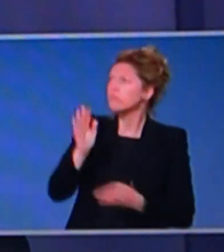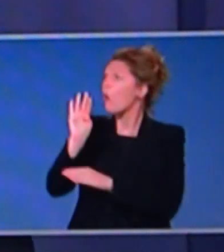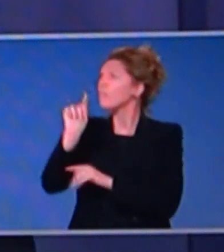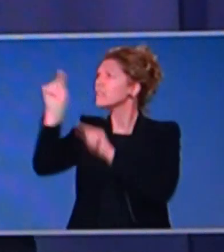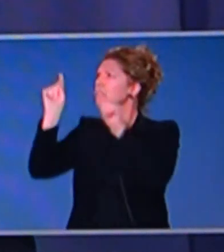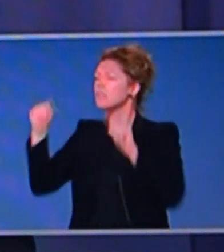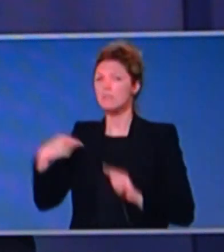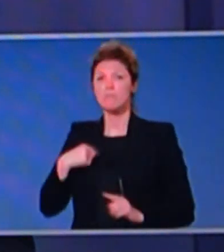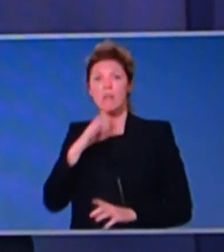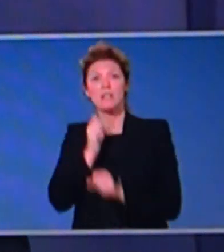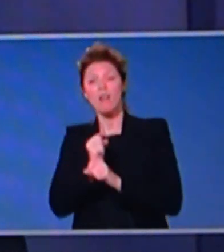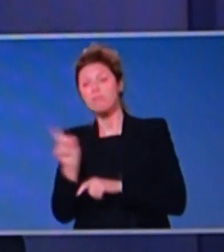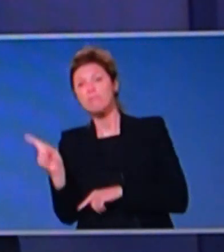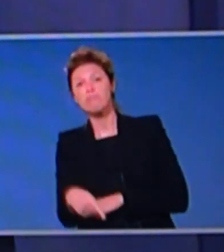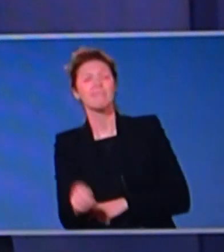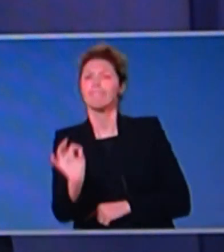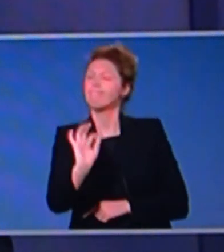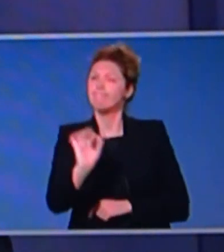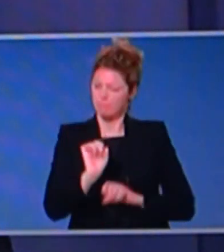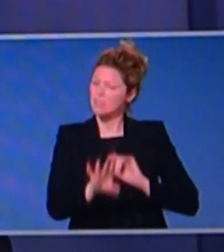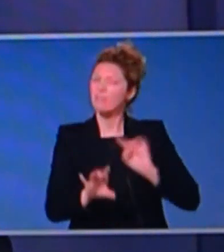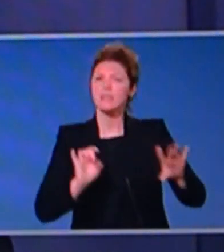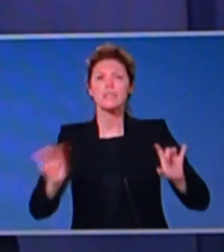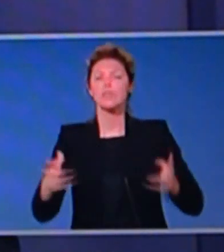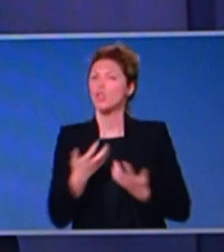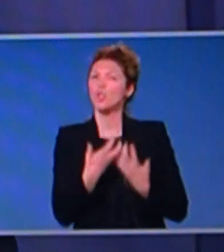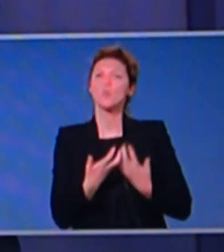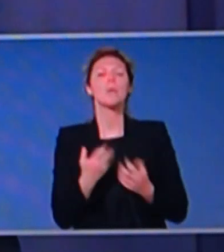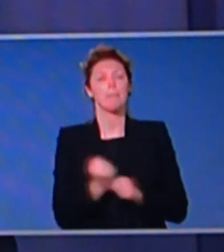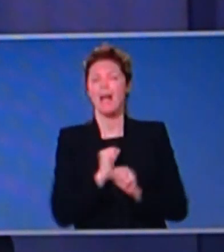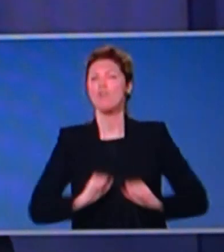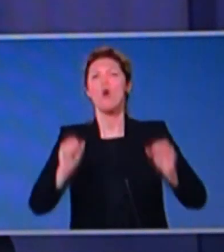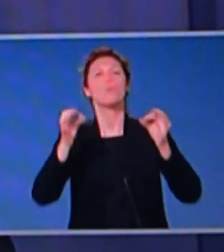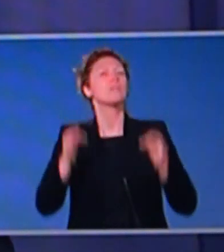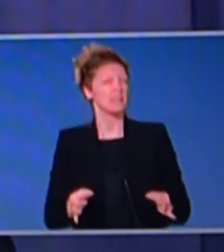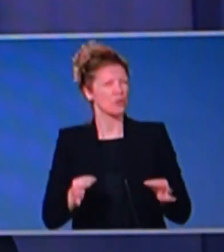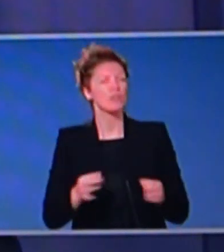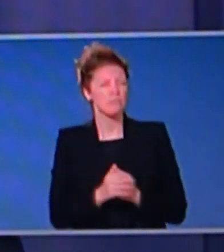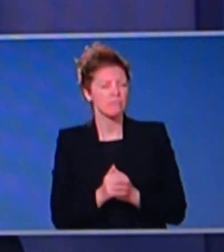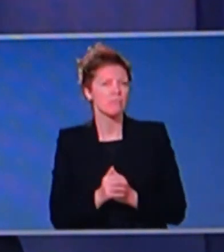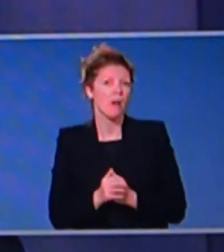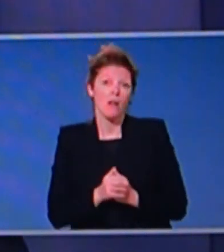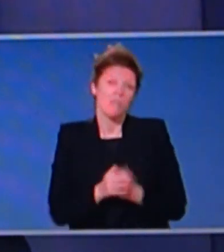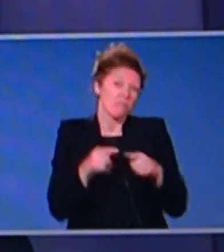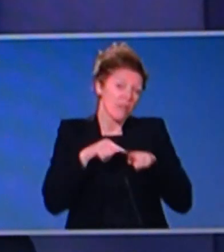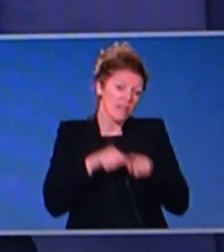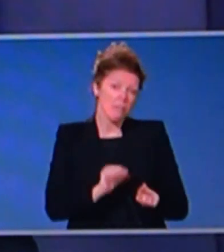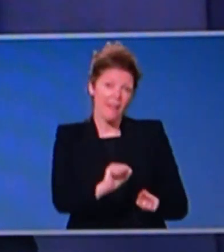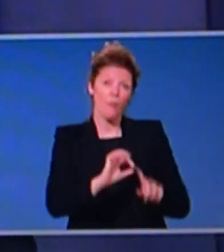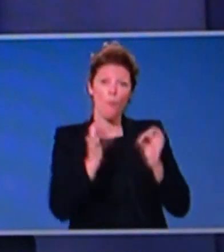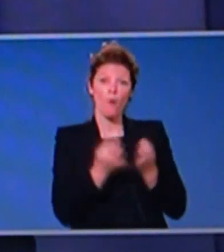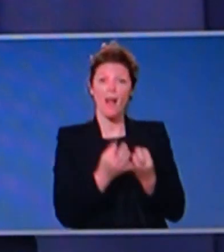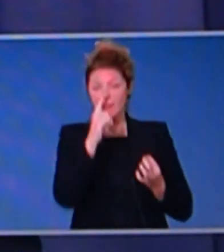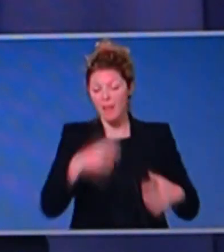the government to make those decisions for them. They'll make those decisions themselves, and they'll make them in the best interest in the future viability of their own